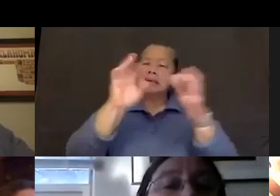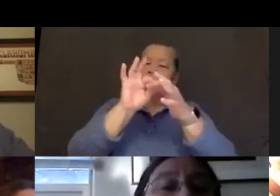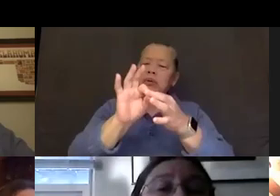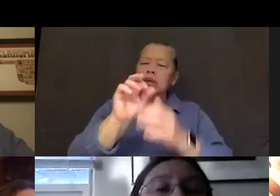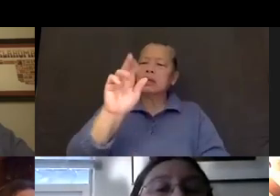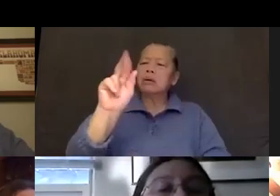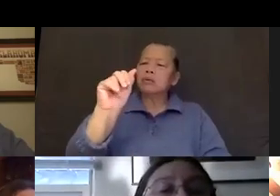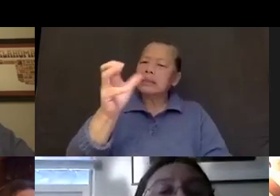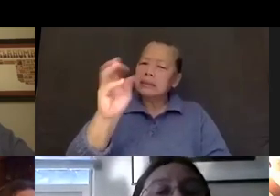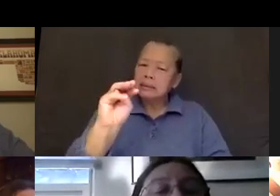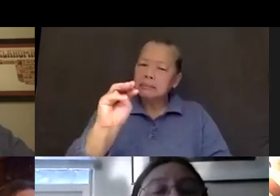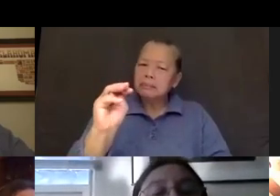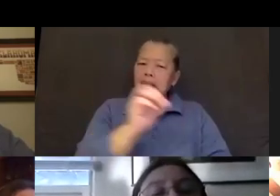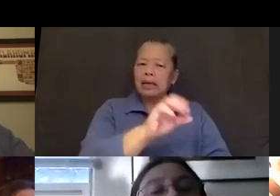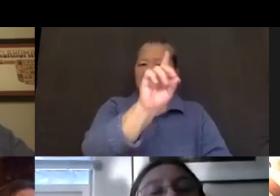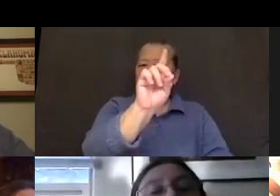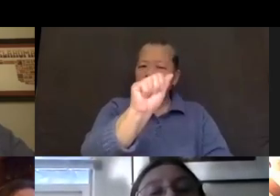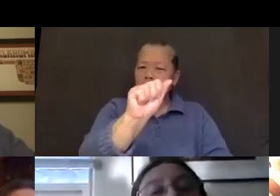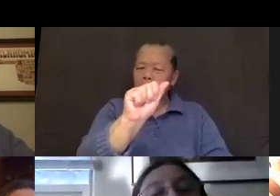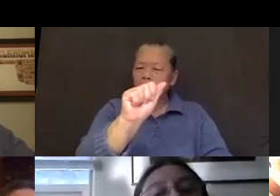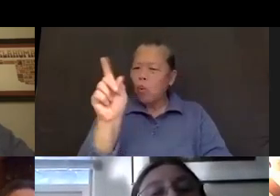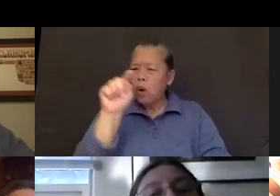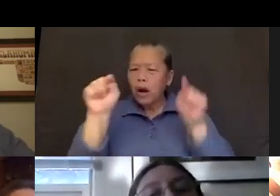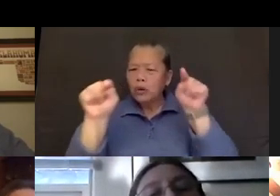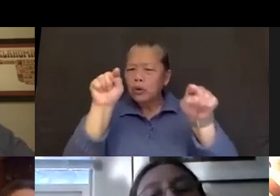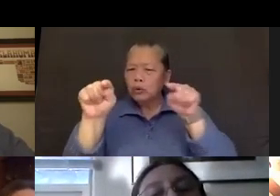and disability intersect.